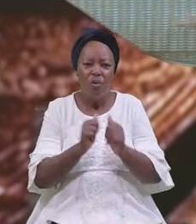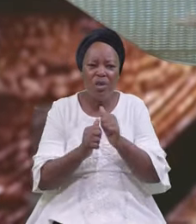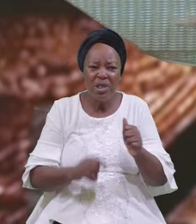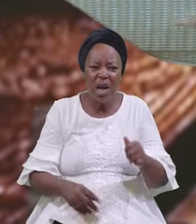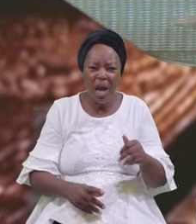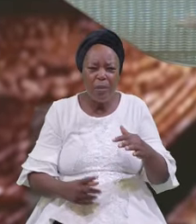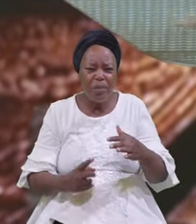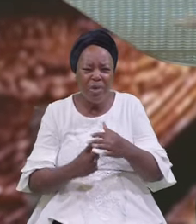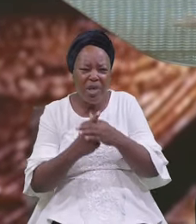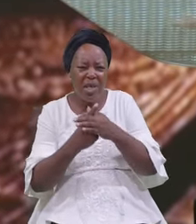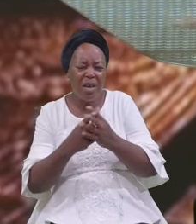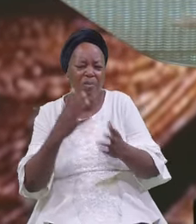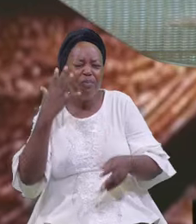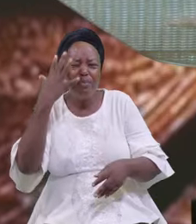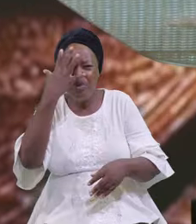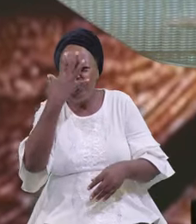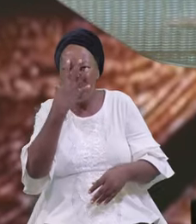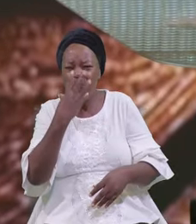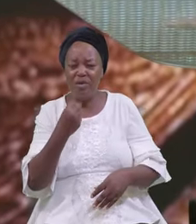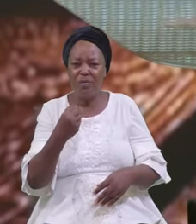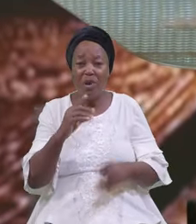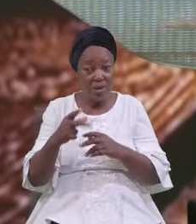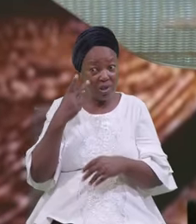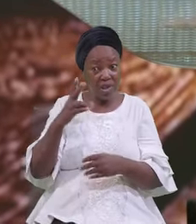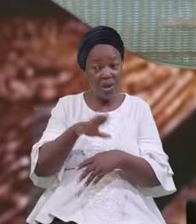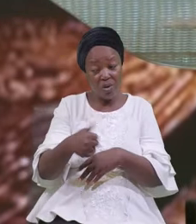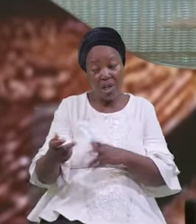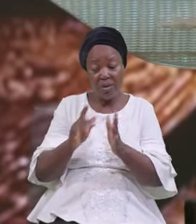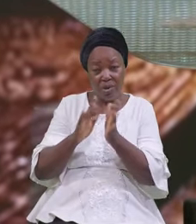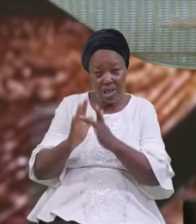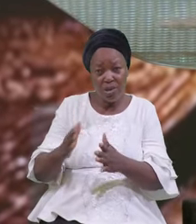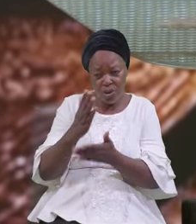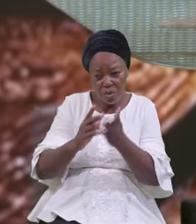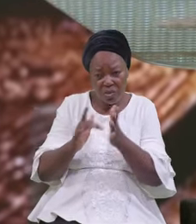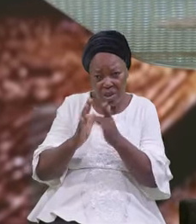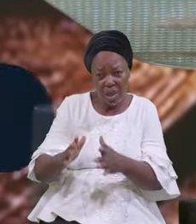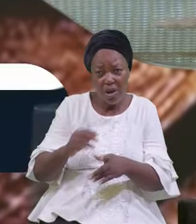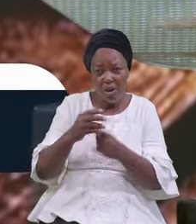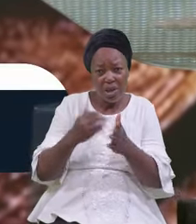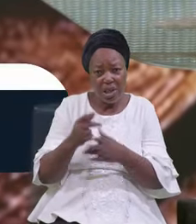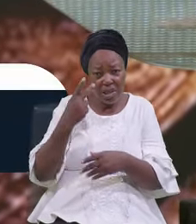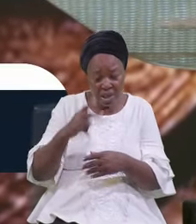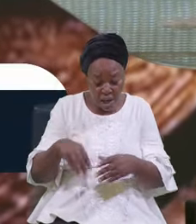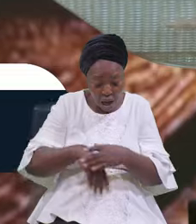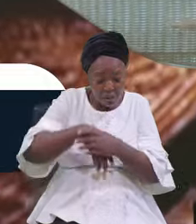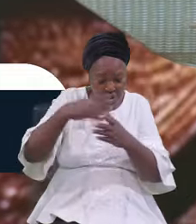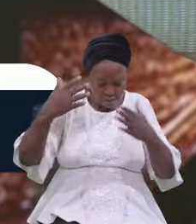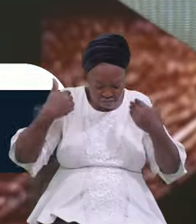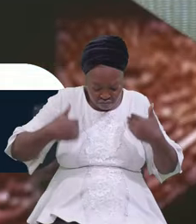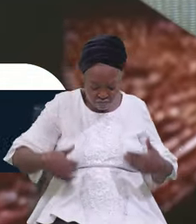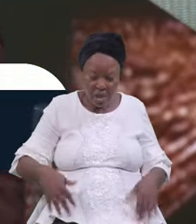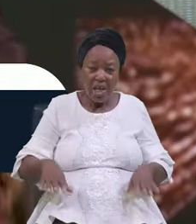some Christians, all they have to show is what they have on the outside. It's what they put on,